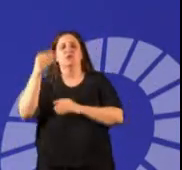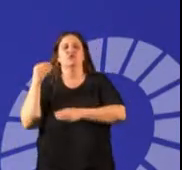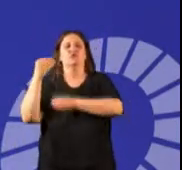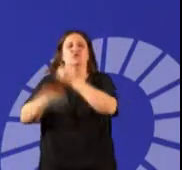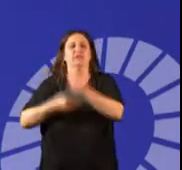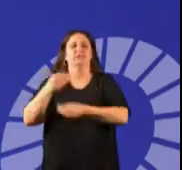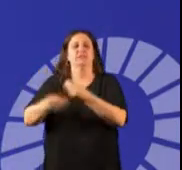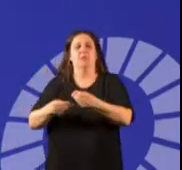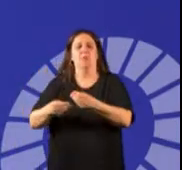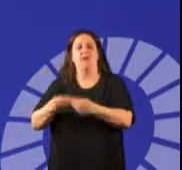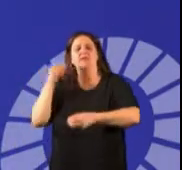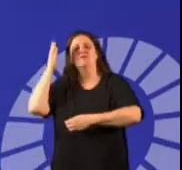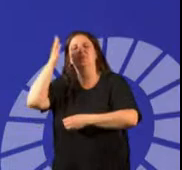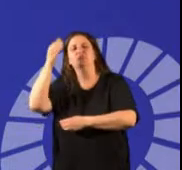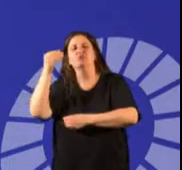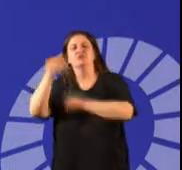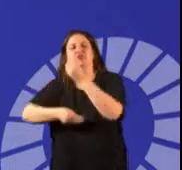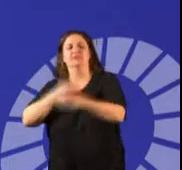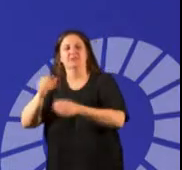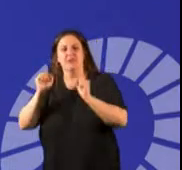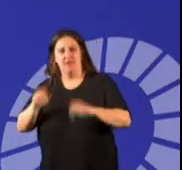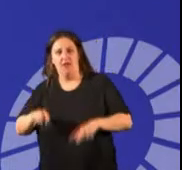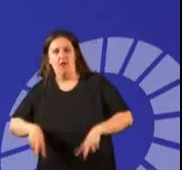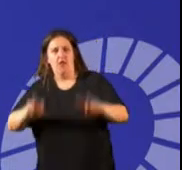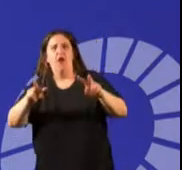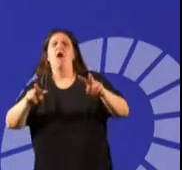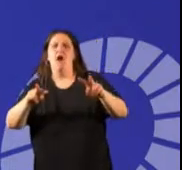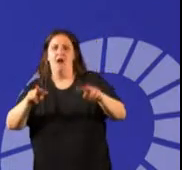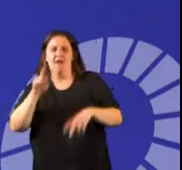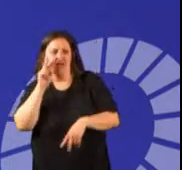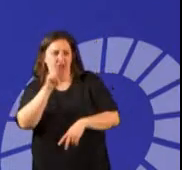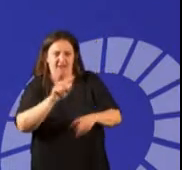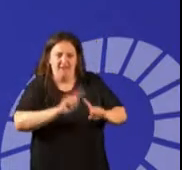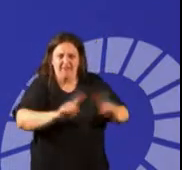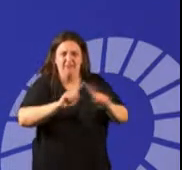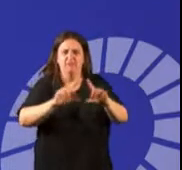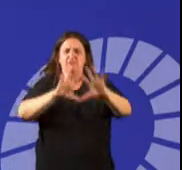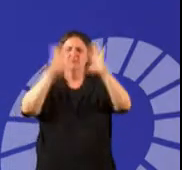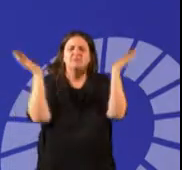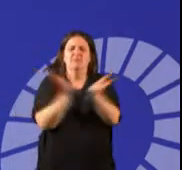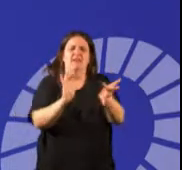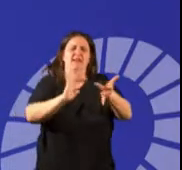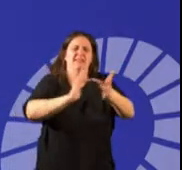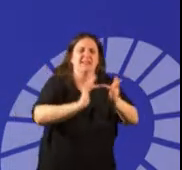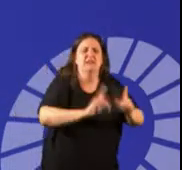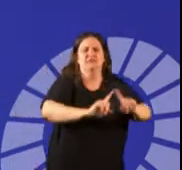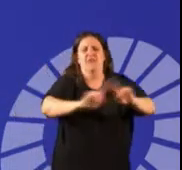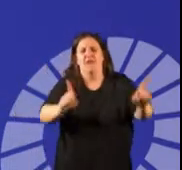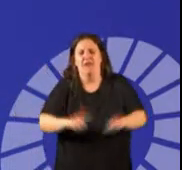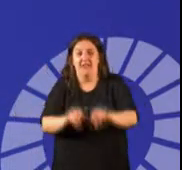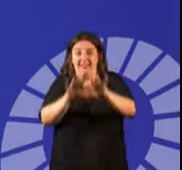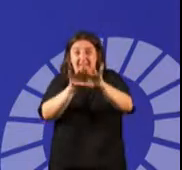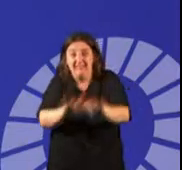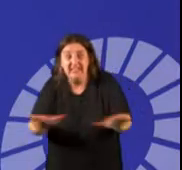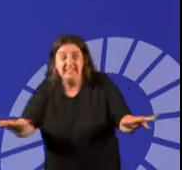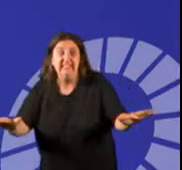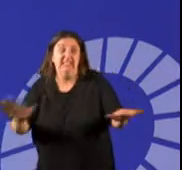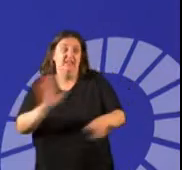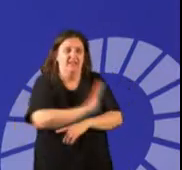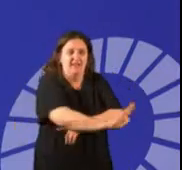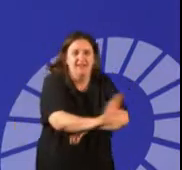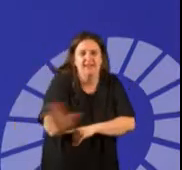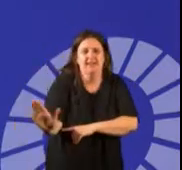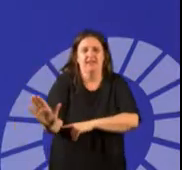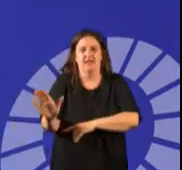diverse, so that the next generation of women will truly be generation equality.